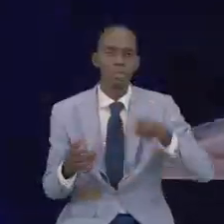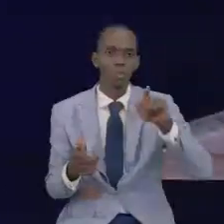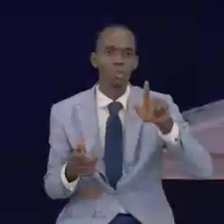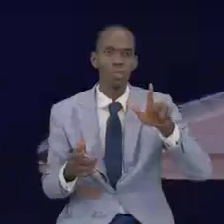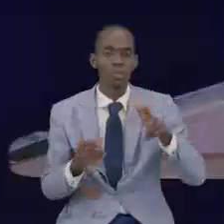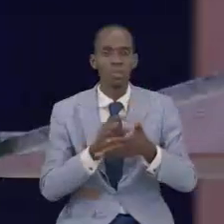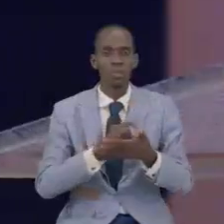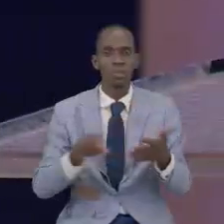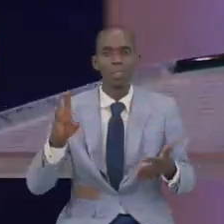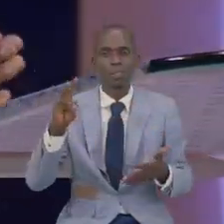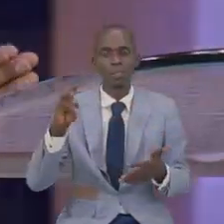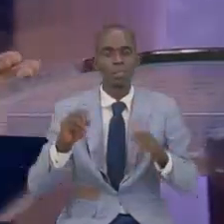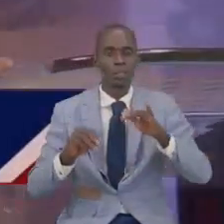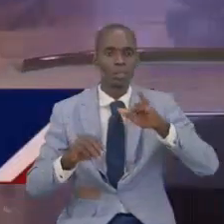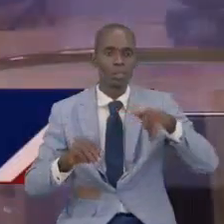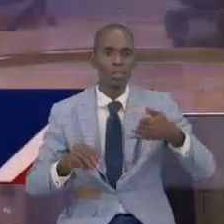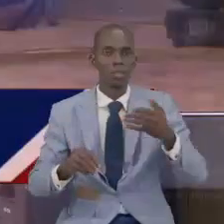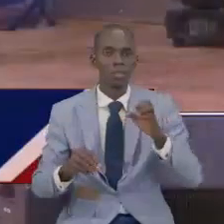Jeremiah chapter 23 and verse 16. In